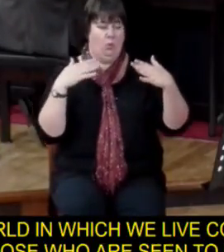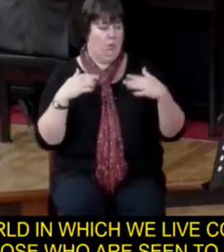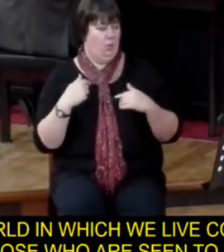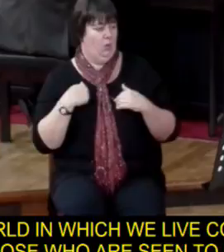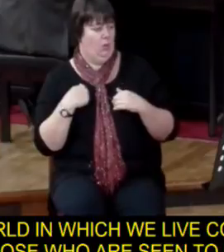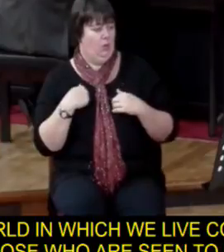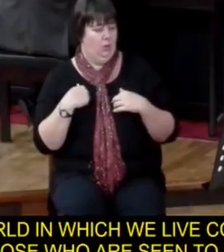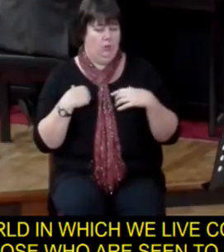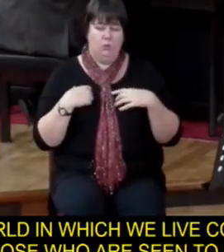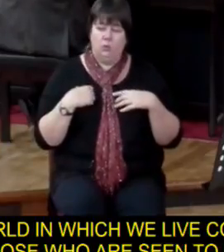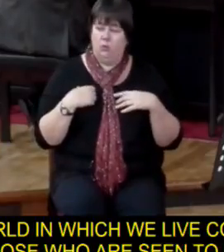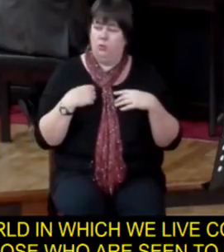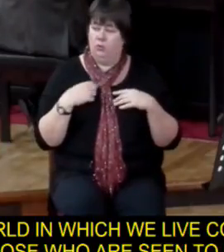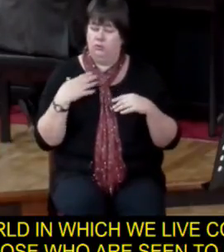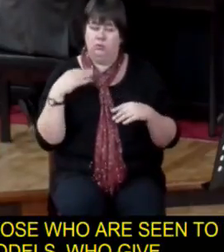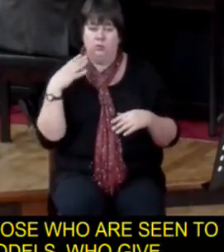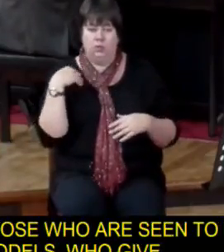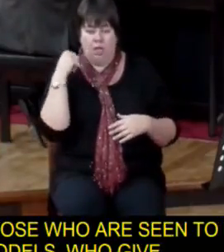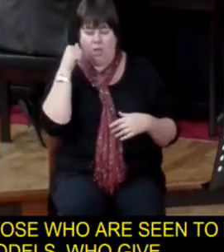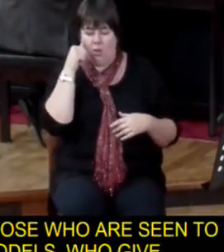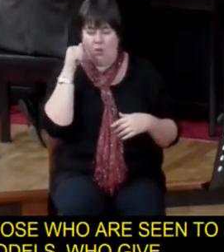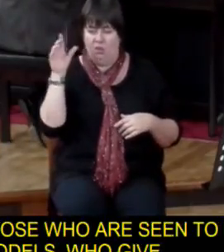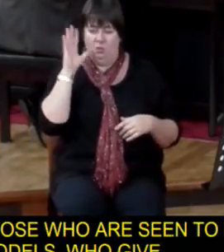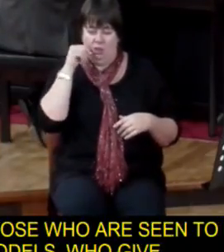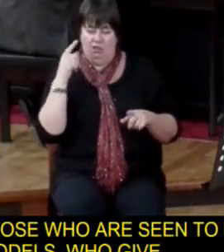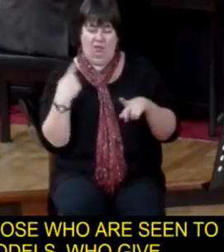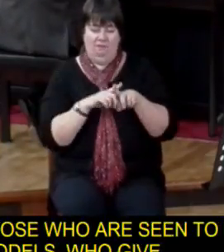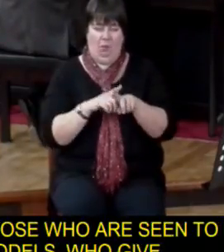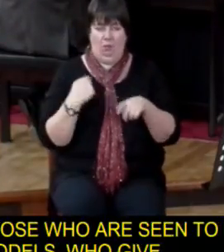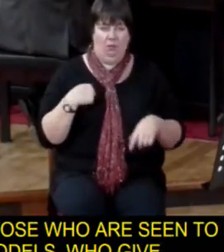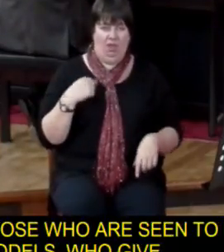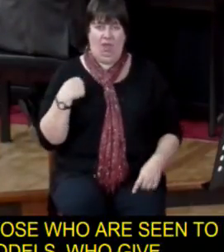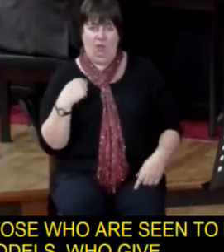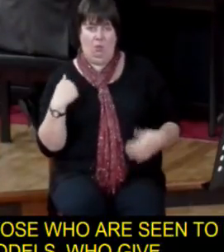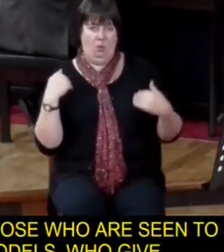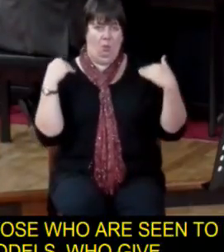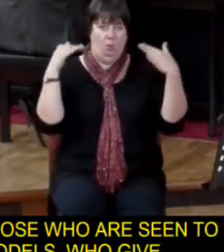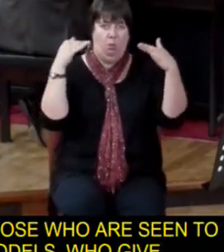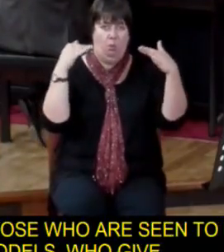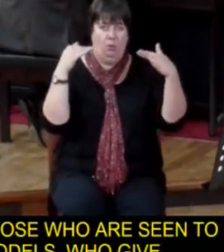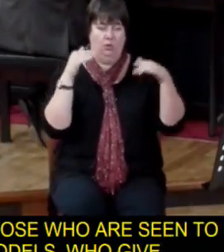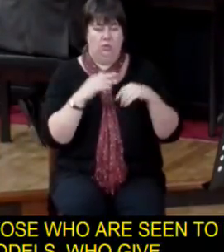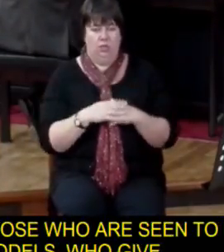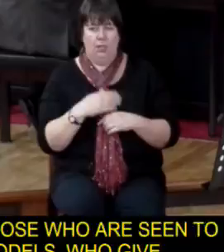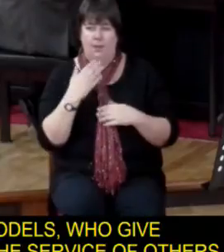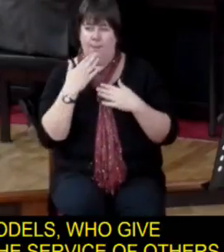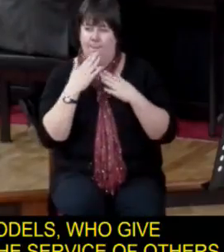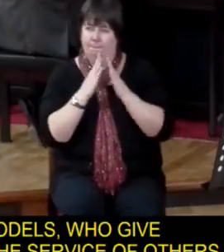expecting that others will simply kowtow to their way and command. We pray that you'll humble them, Lord.